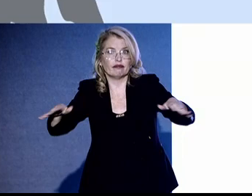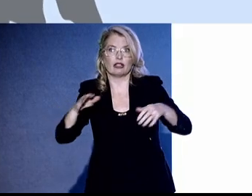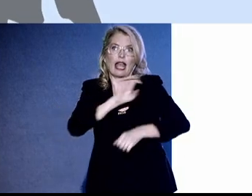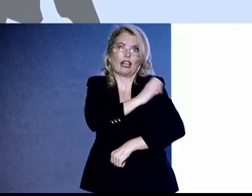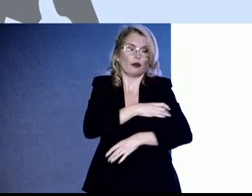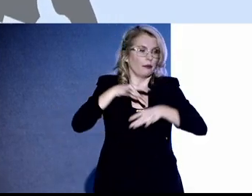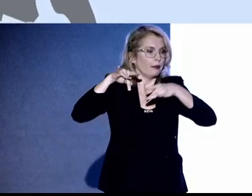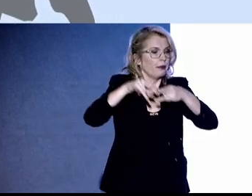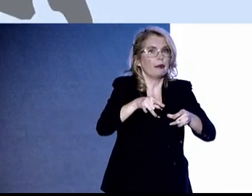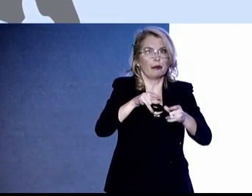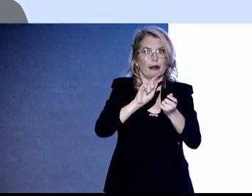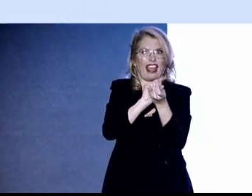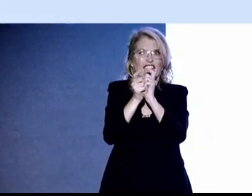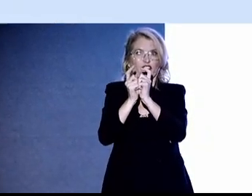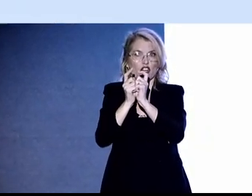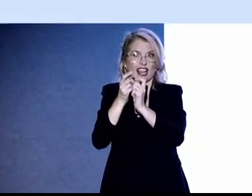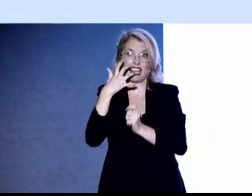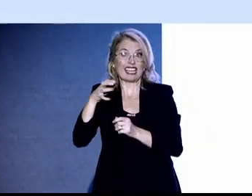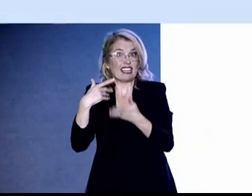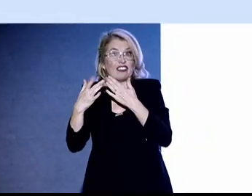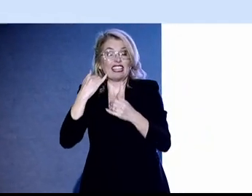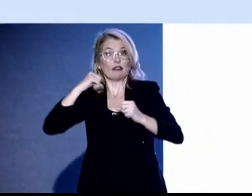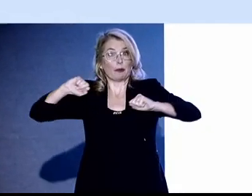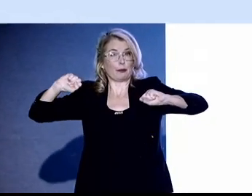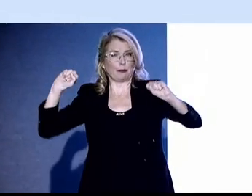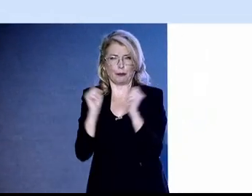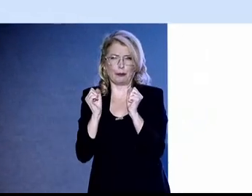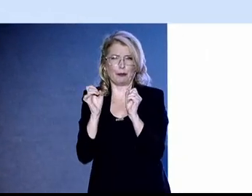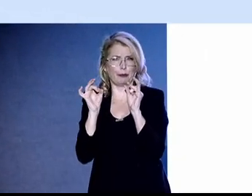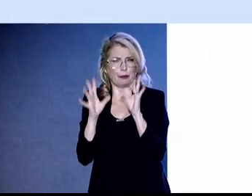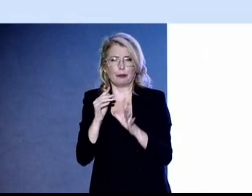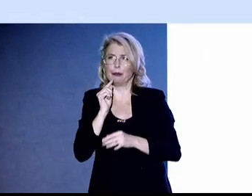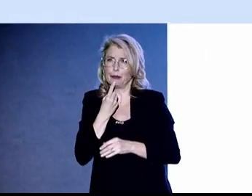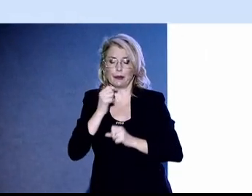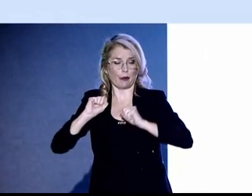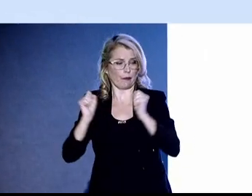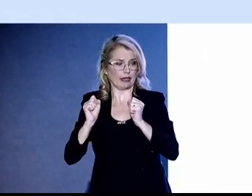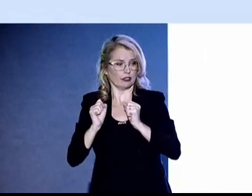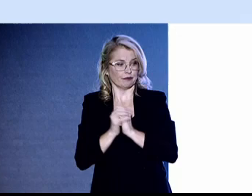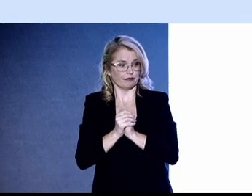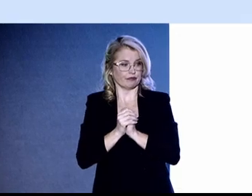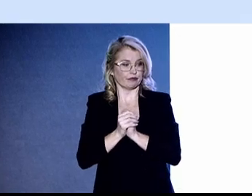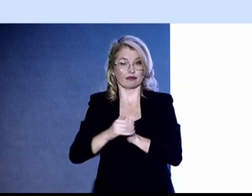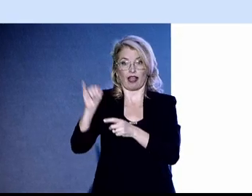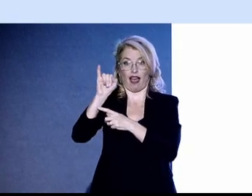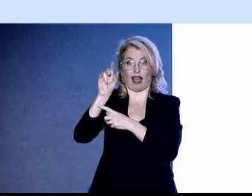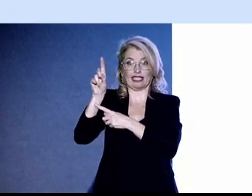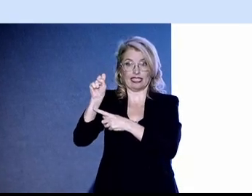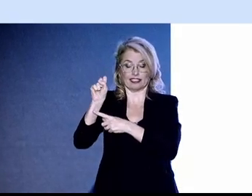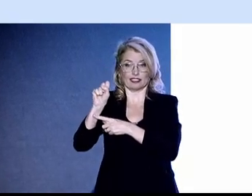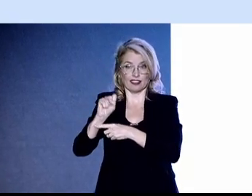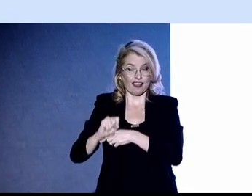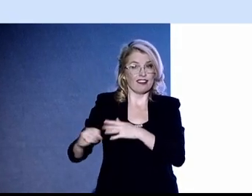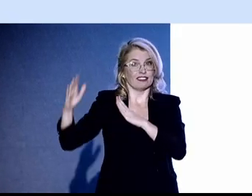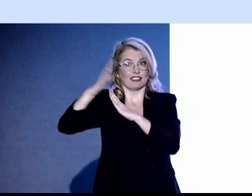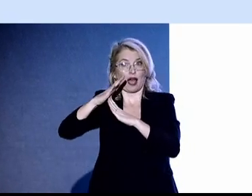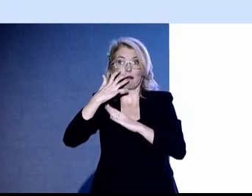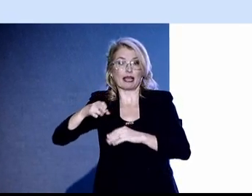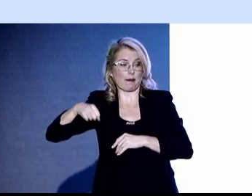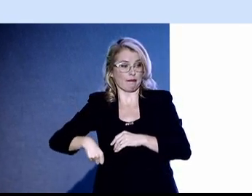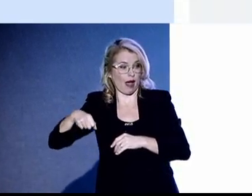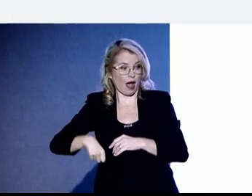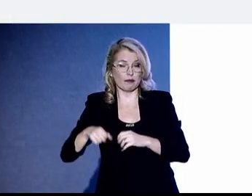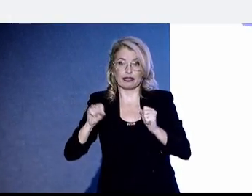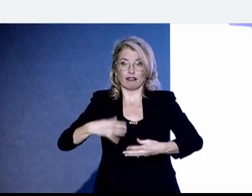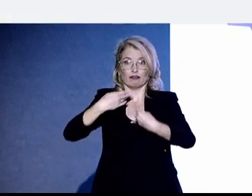energy-efficient inverter heating even into areas with extremely cold winters. The IDS Ultra Heat Pump is able to fulfill